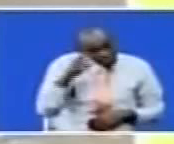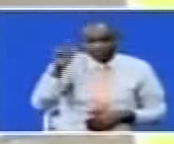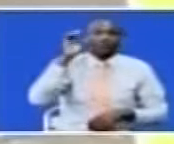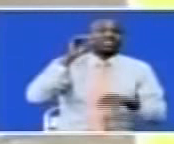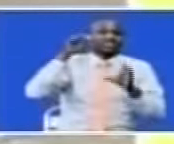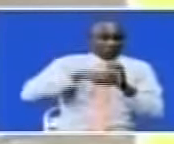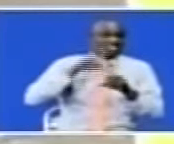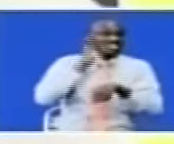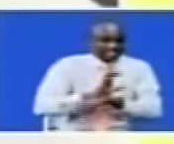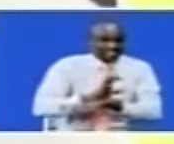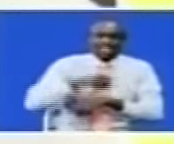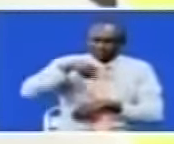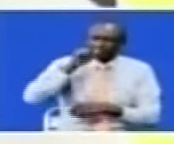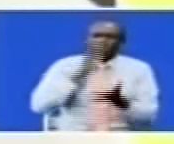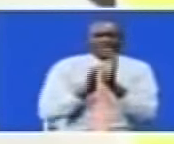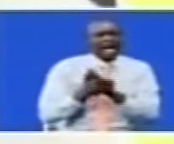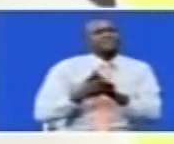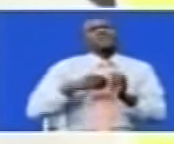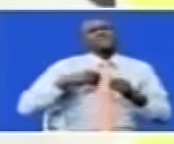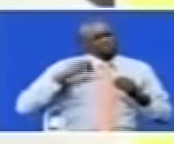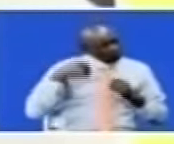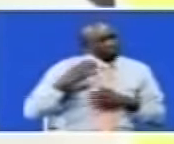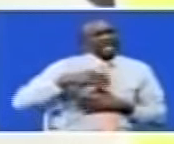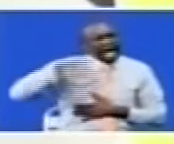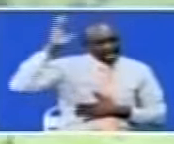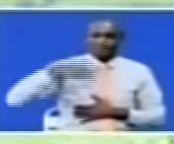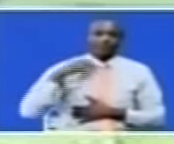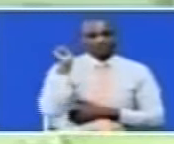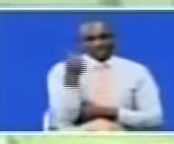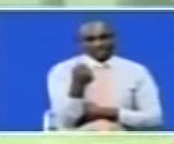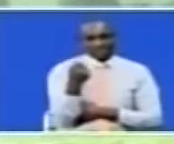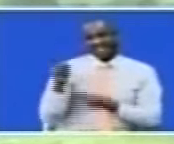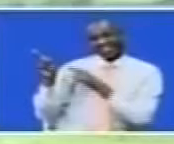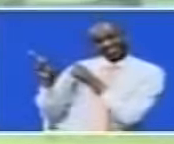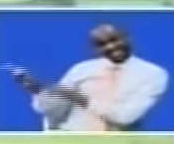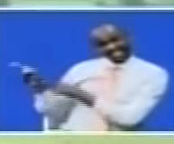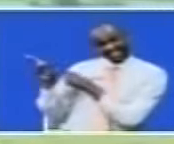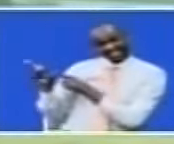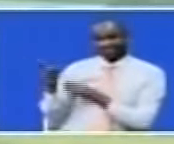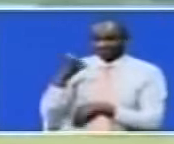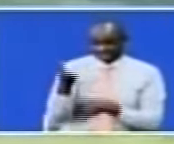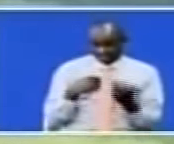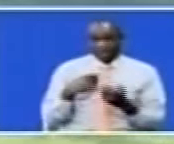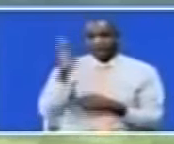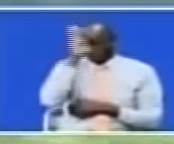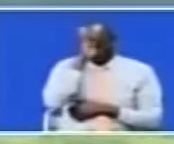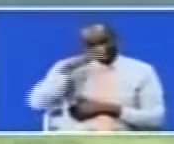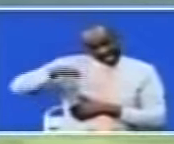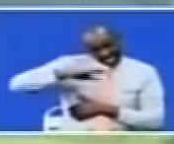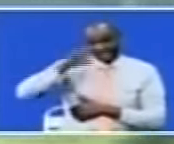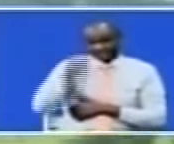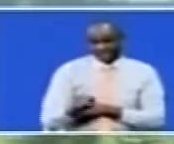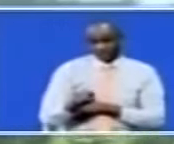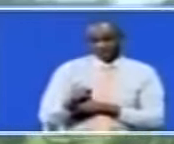the church that would make him one of the most revered men of God from Kenya. This Eskata area in Bungoma, South